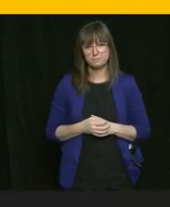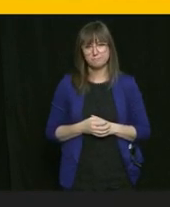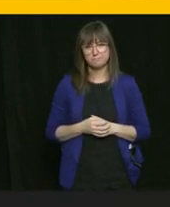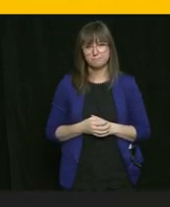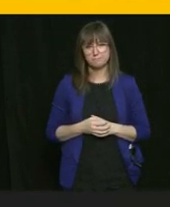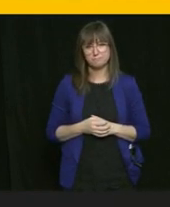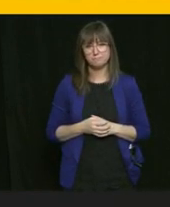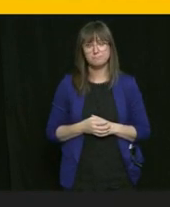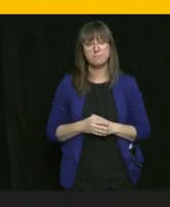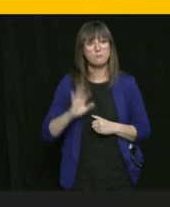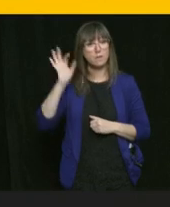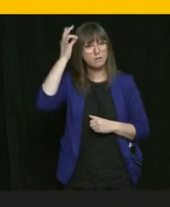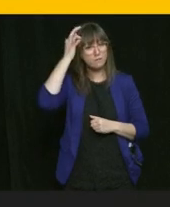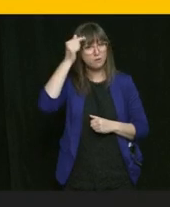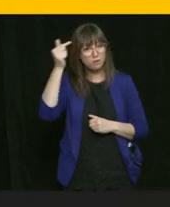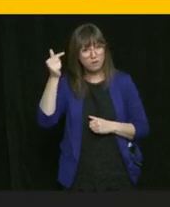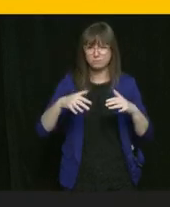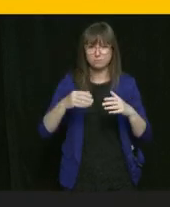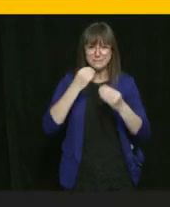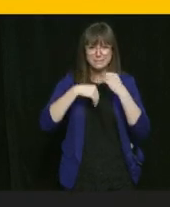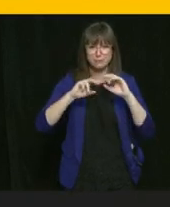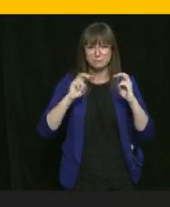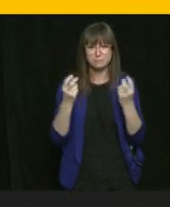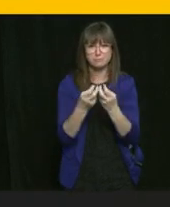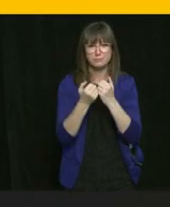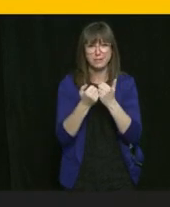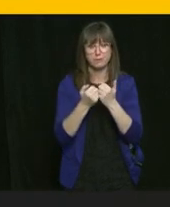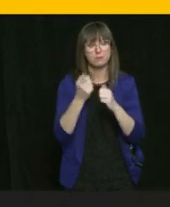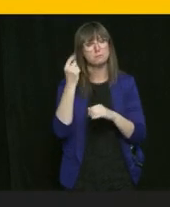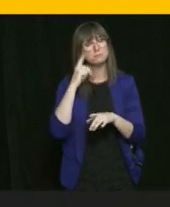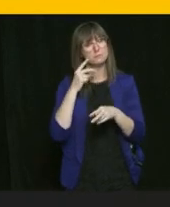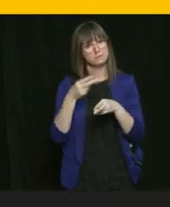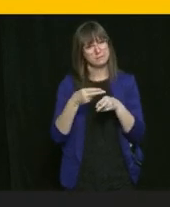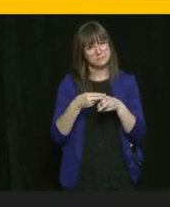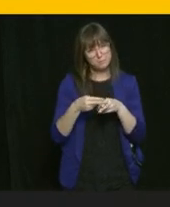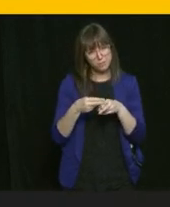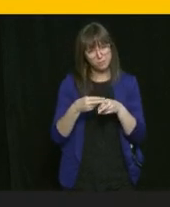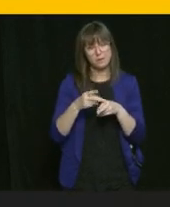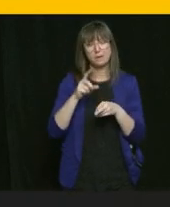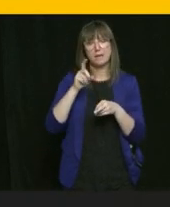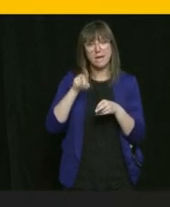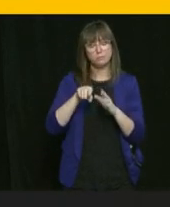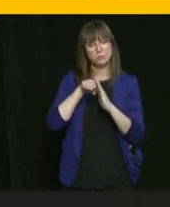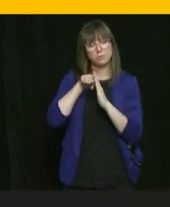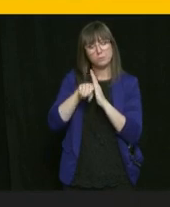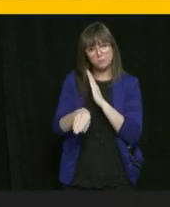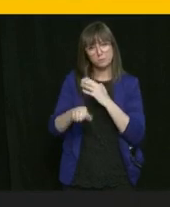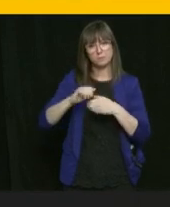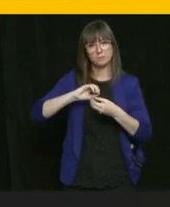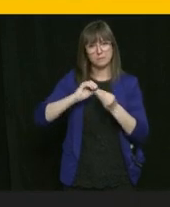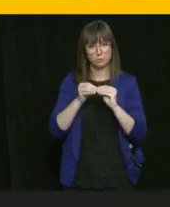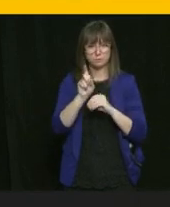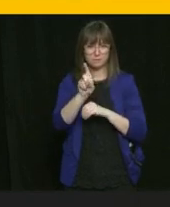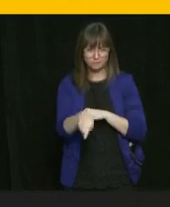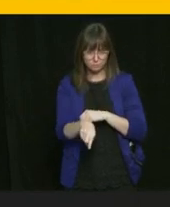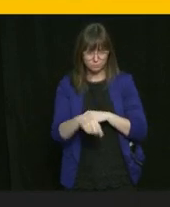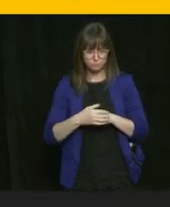The federal government and other levels of government temporary until the numbers become manageable